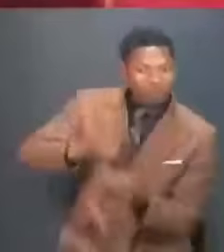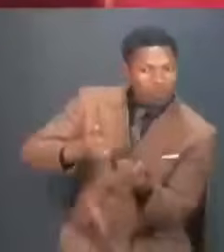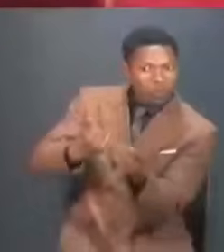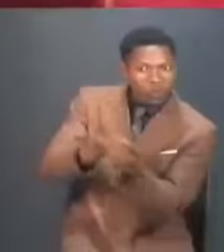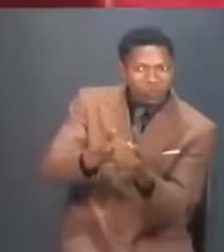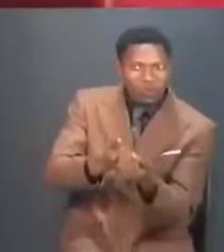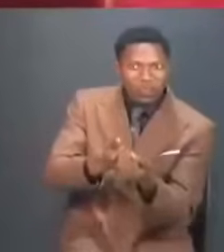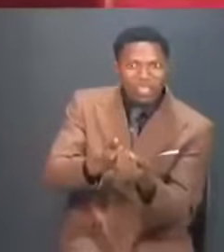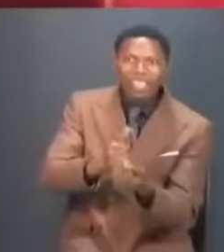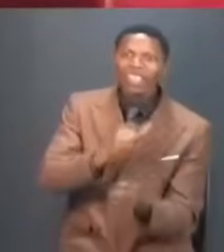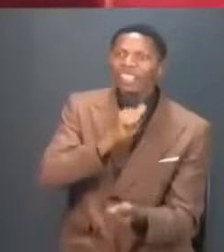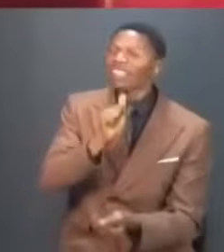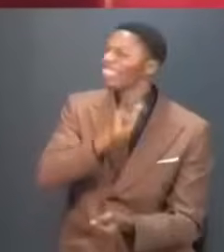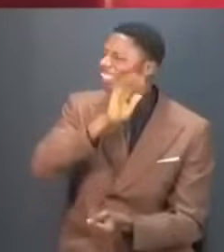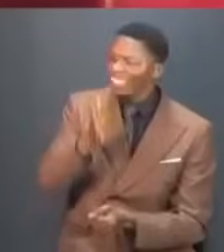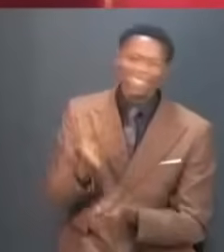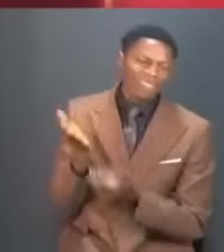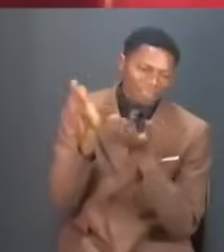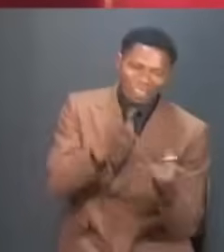not.